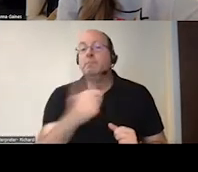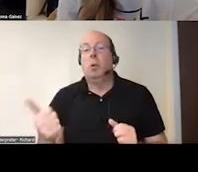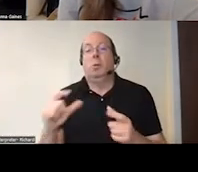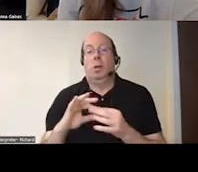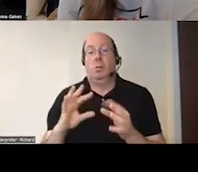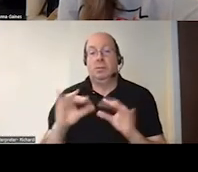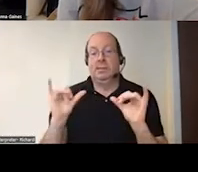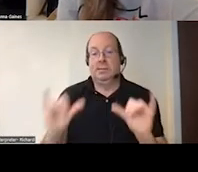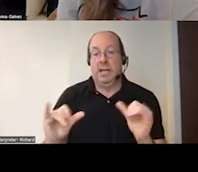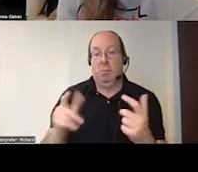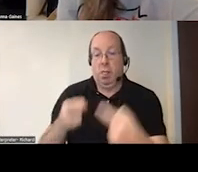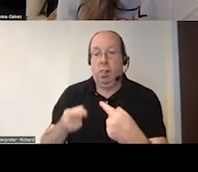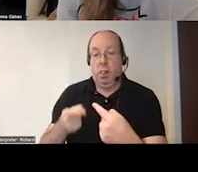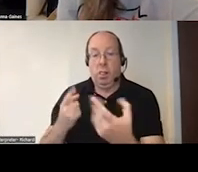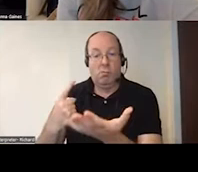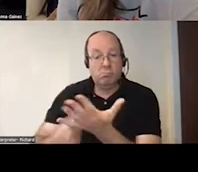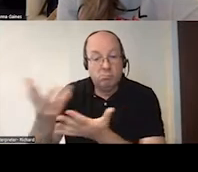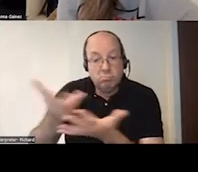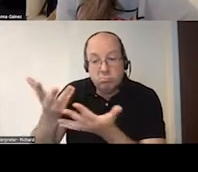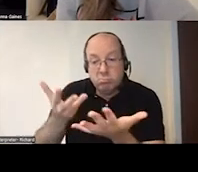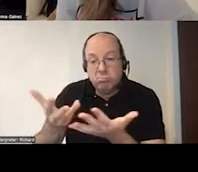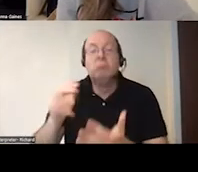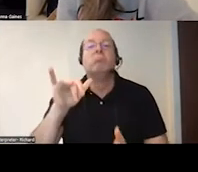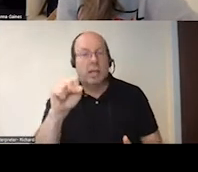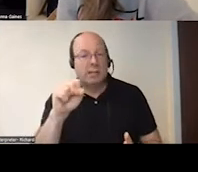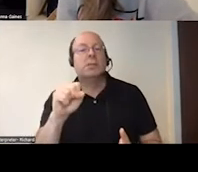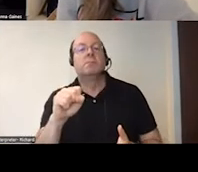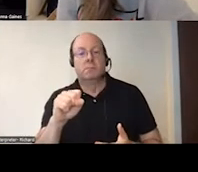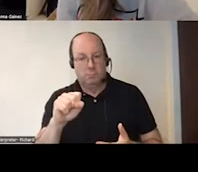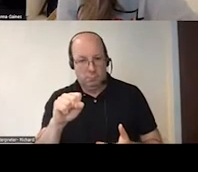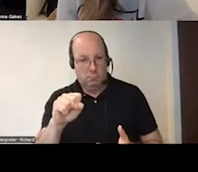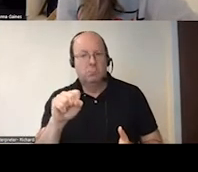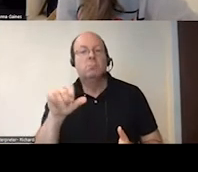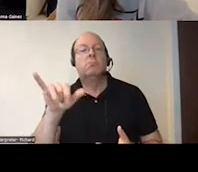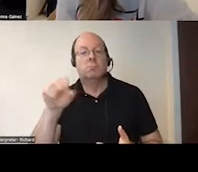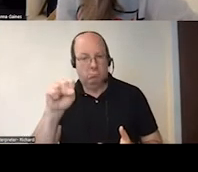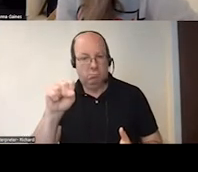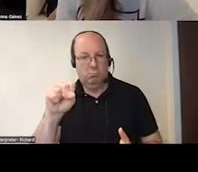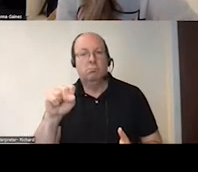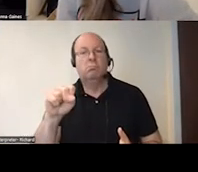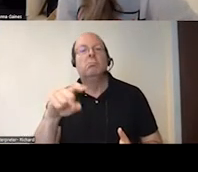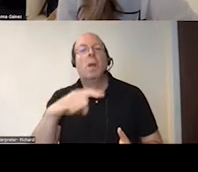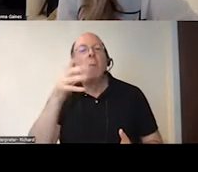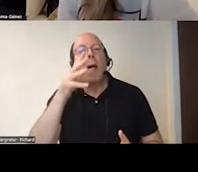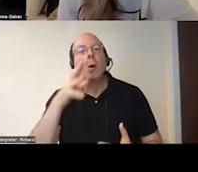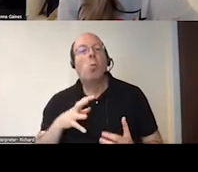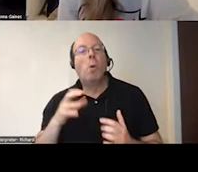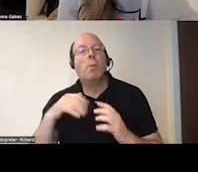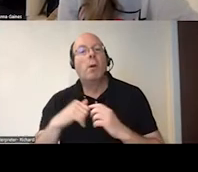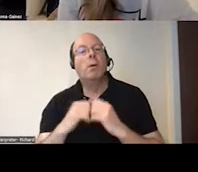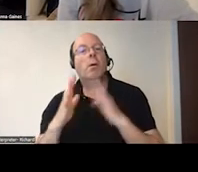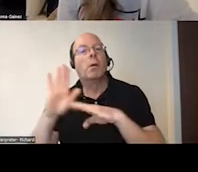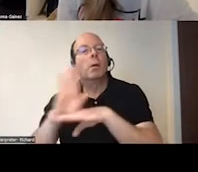challenges? Yeah, I have been able to build community around like Black women entrepreneurs. But what